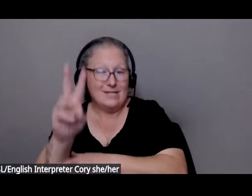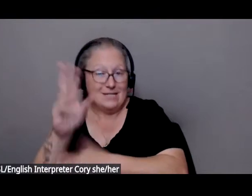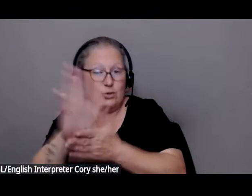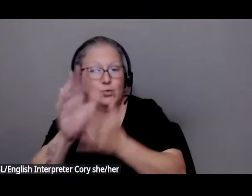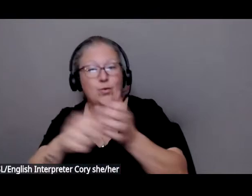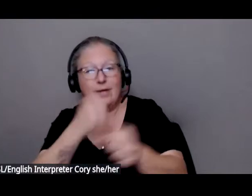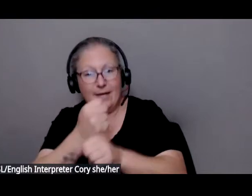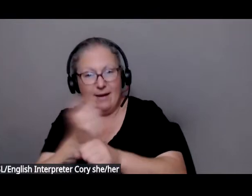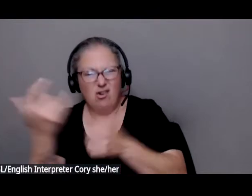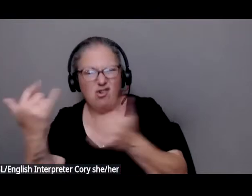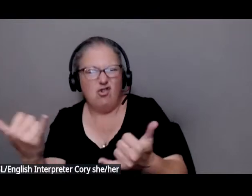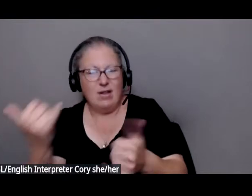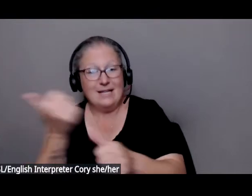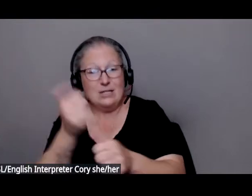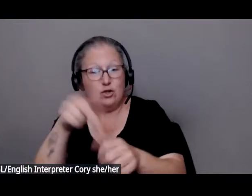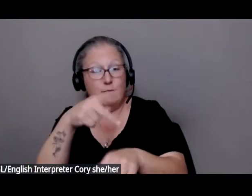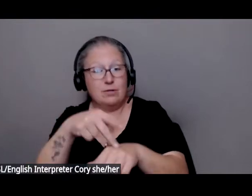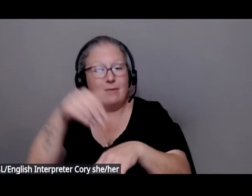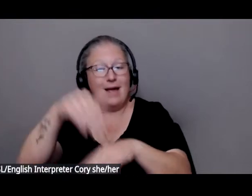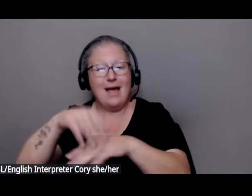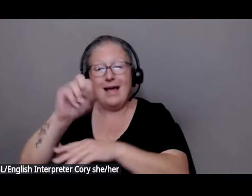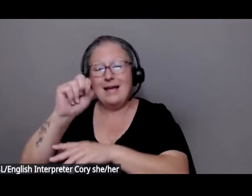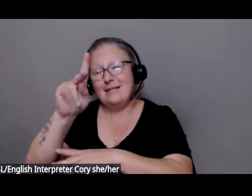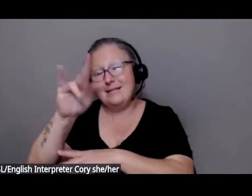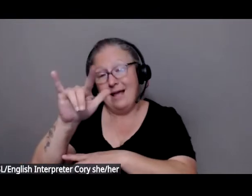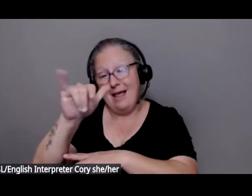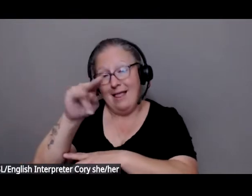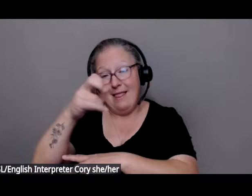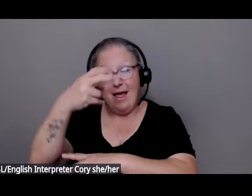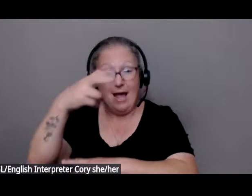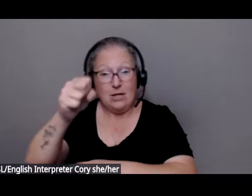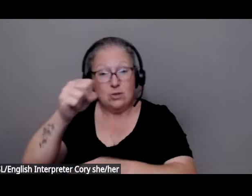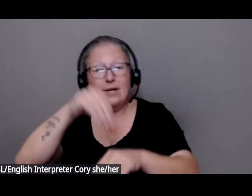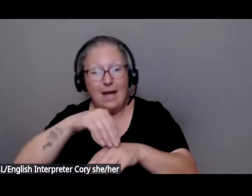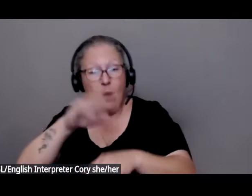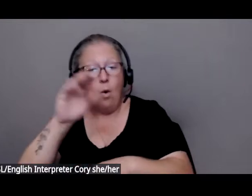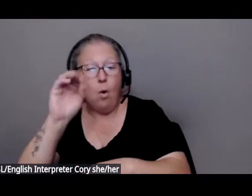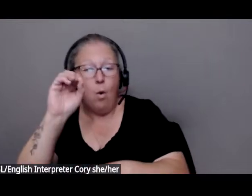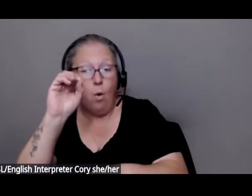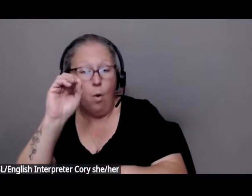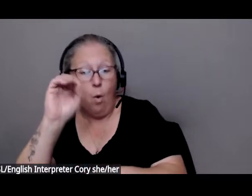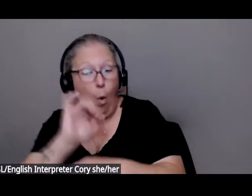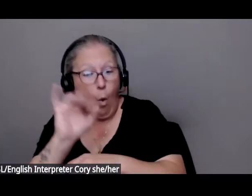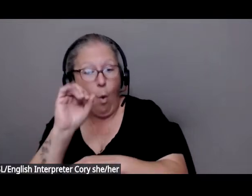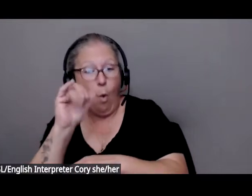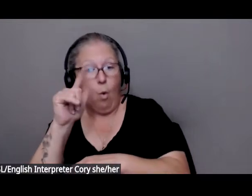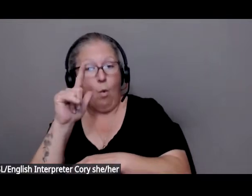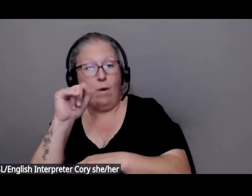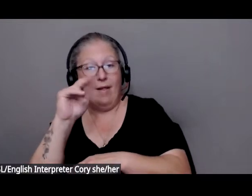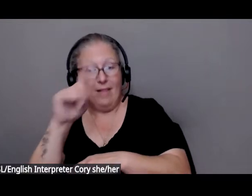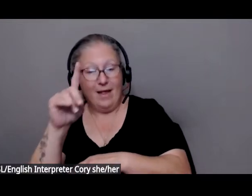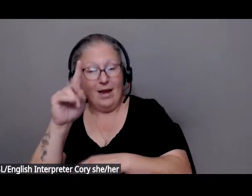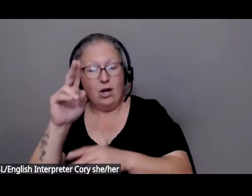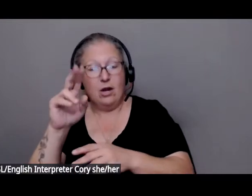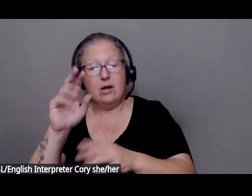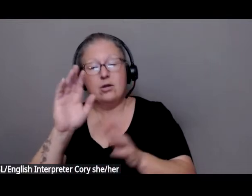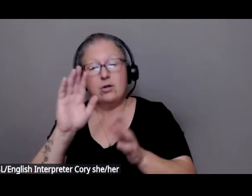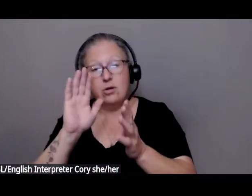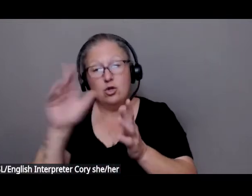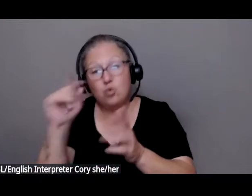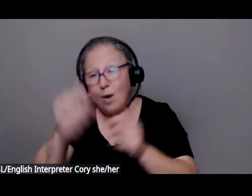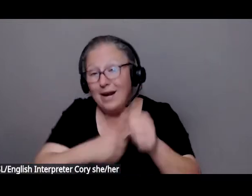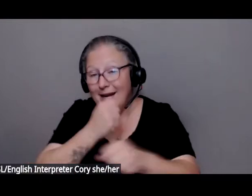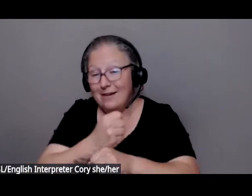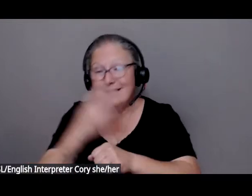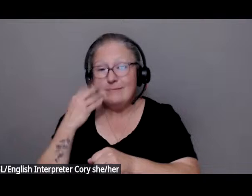He's currently an assistant principal at Skyline High School in Oakland Unified, and has 20 years of experience in